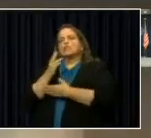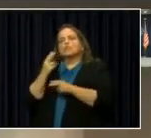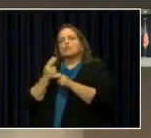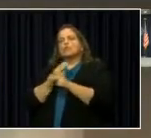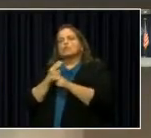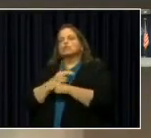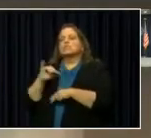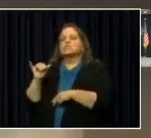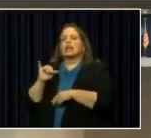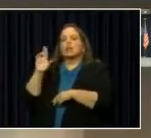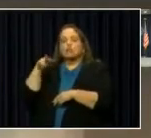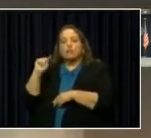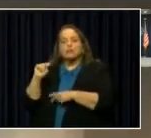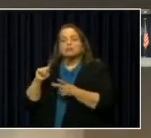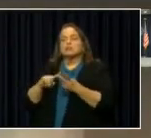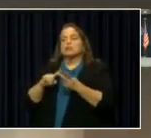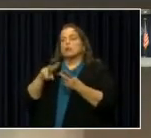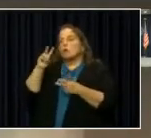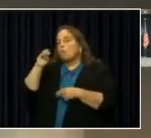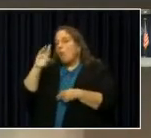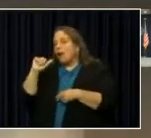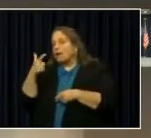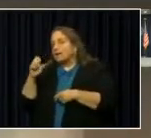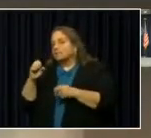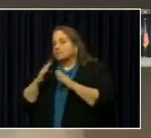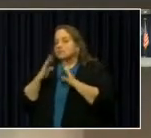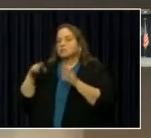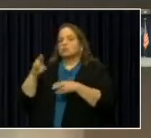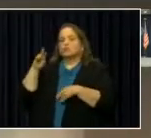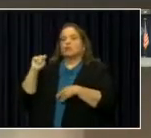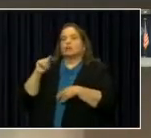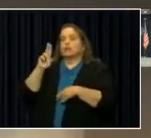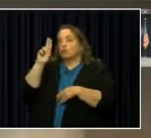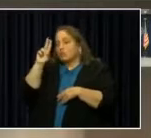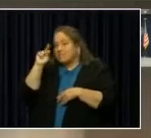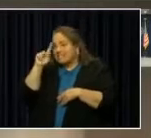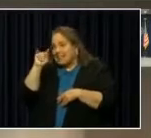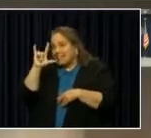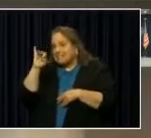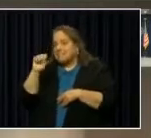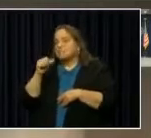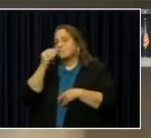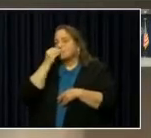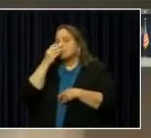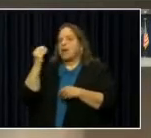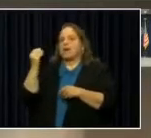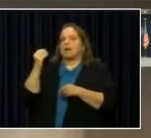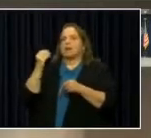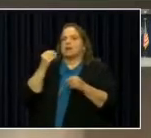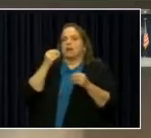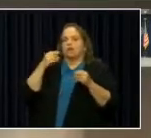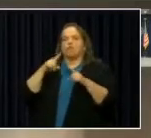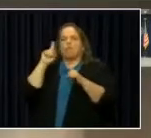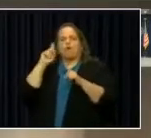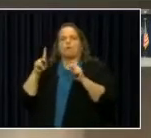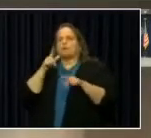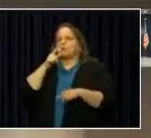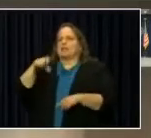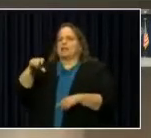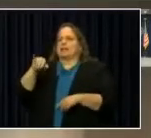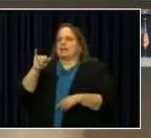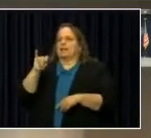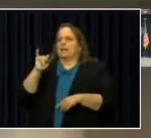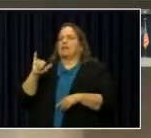uses like rent and mortgage, utilities, and food and groceries for folks who need it. So that is the work that we